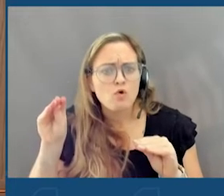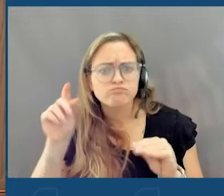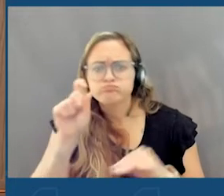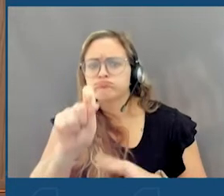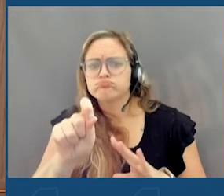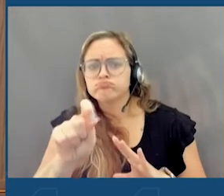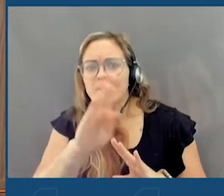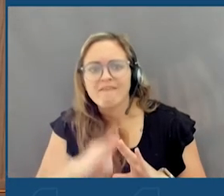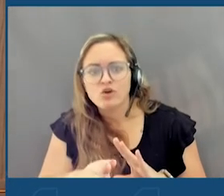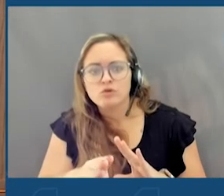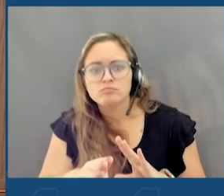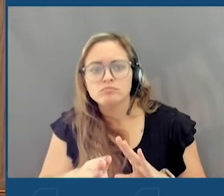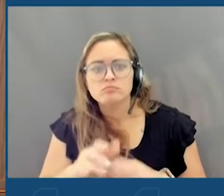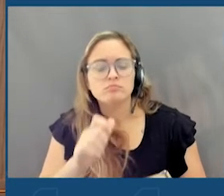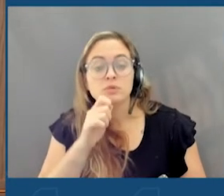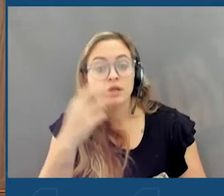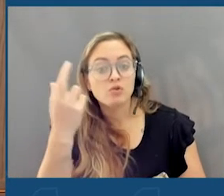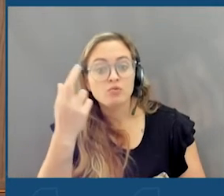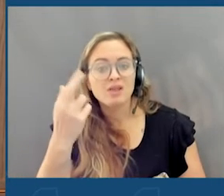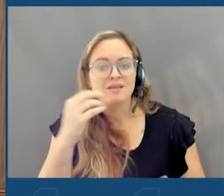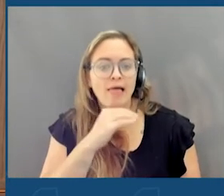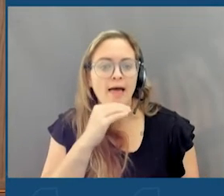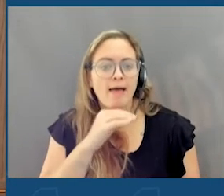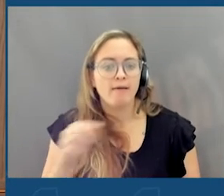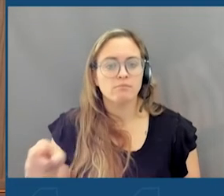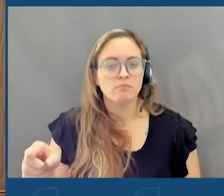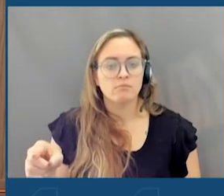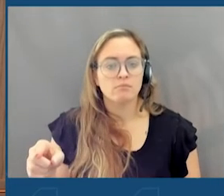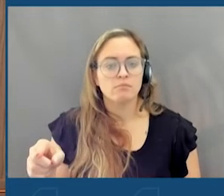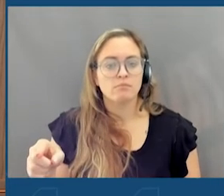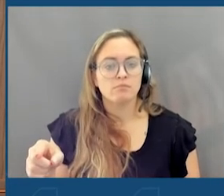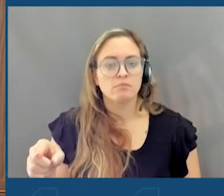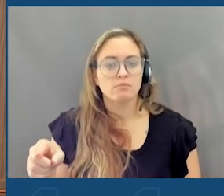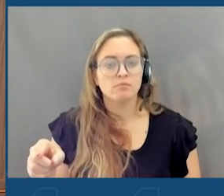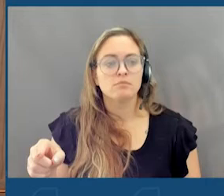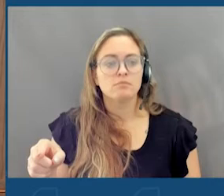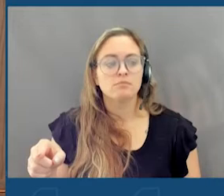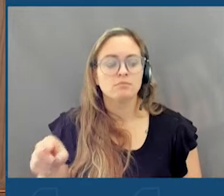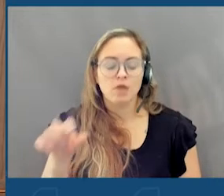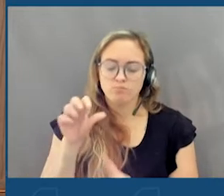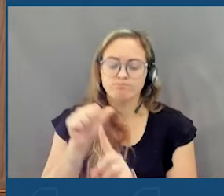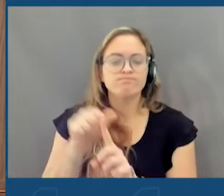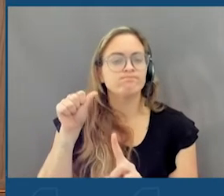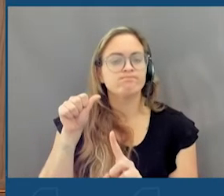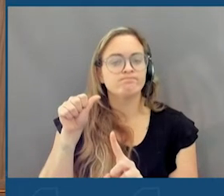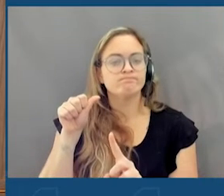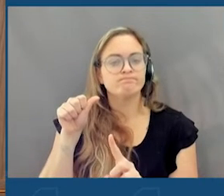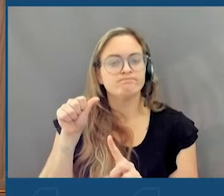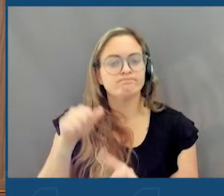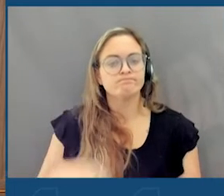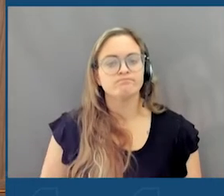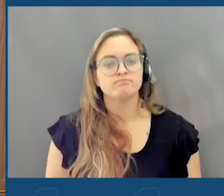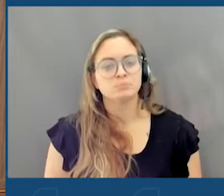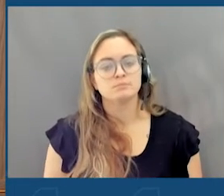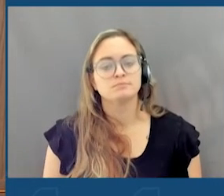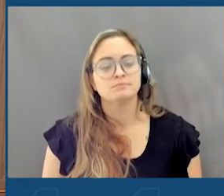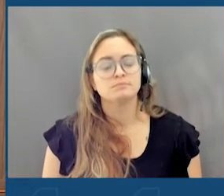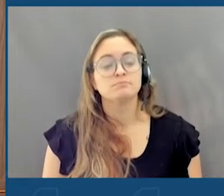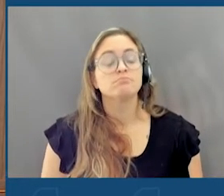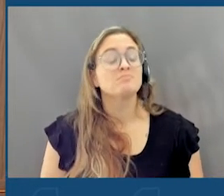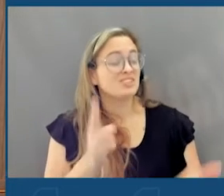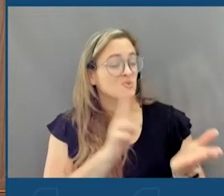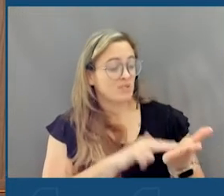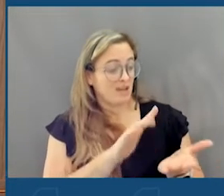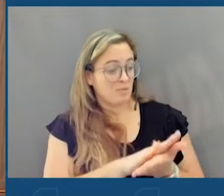We did not realize they were lying, and we fell for this scam. After we signed the